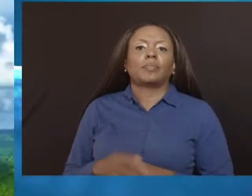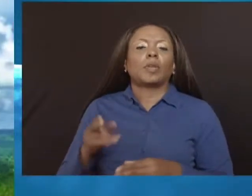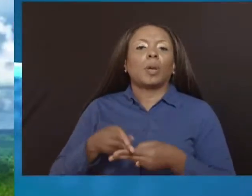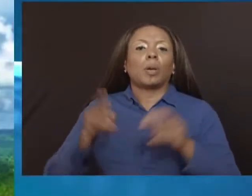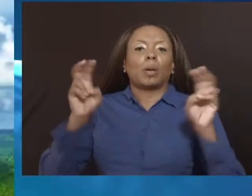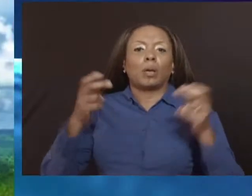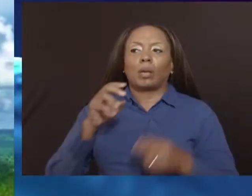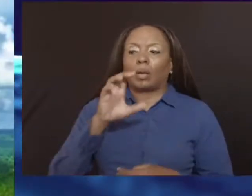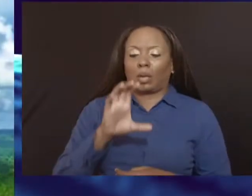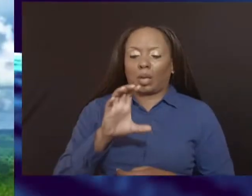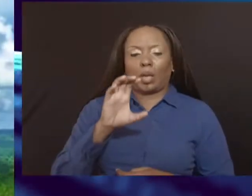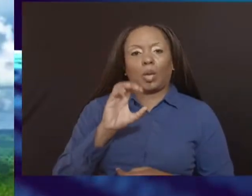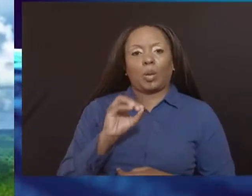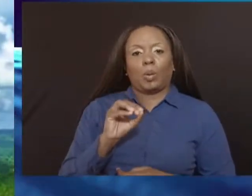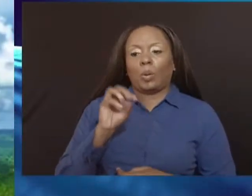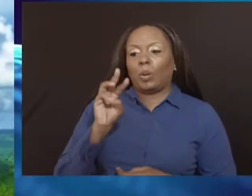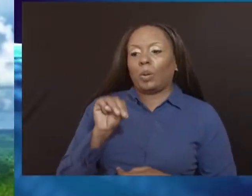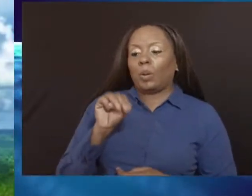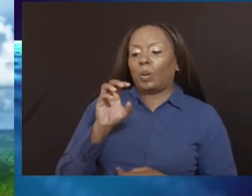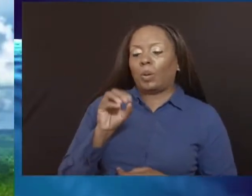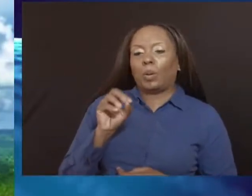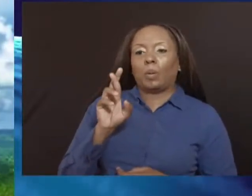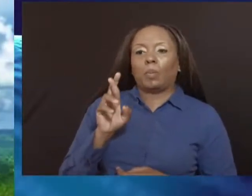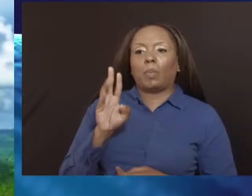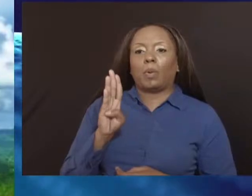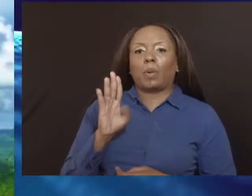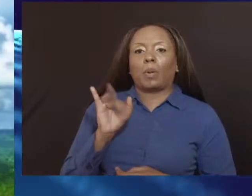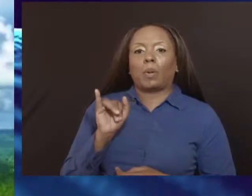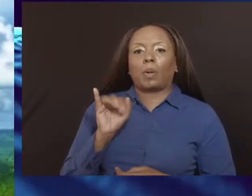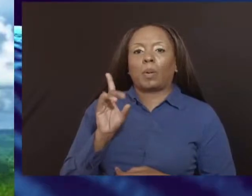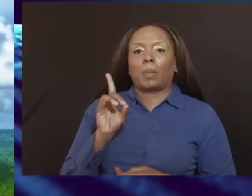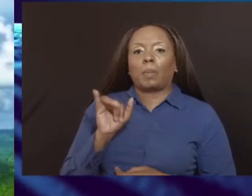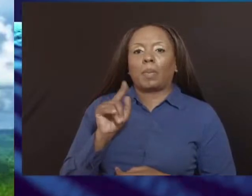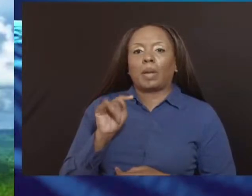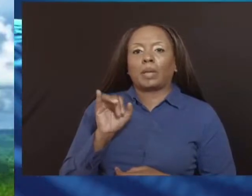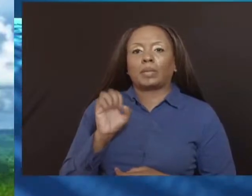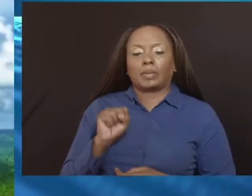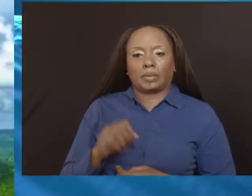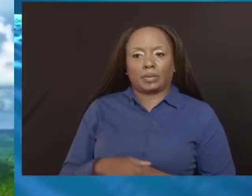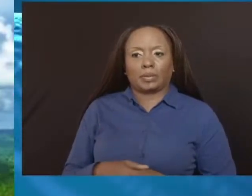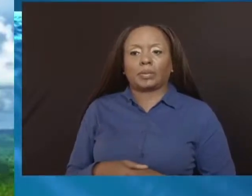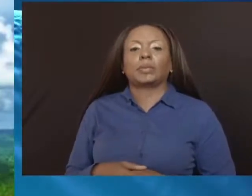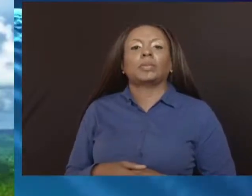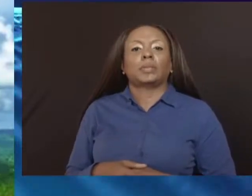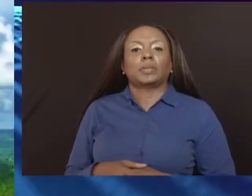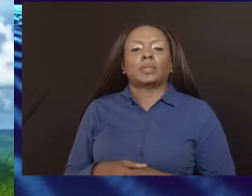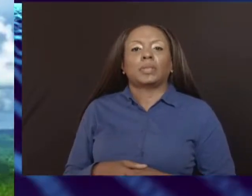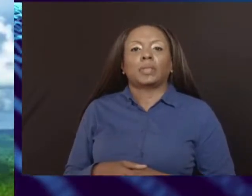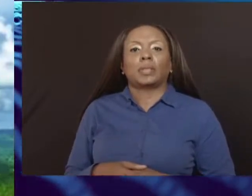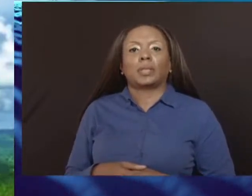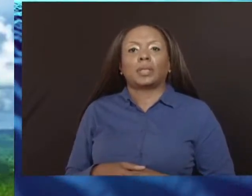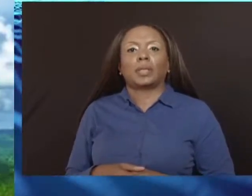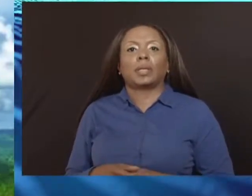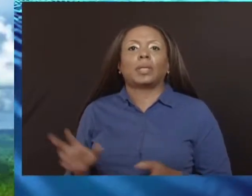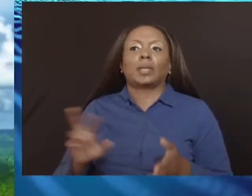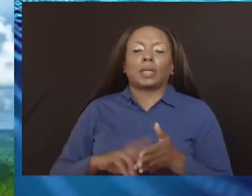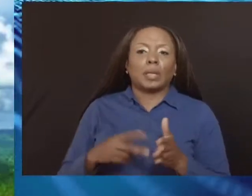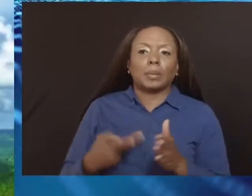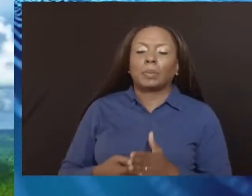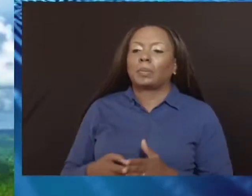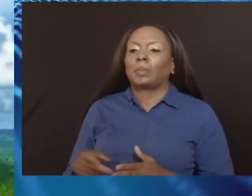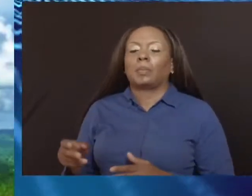Comorbidities that are associated with an increased risk of getting severe disease, deteriorating to severe disease profiles